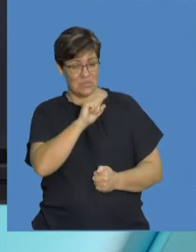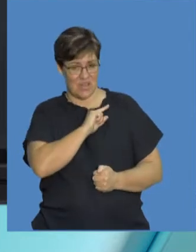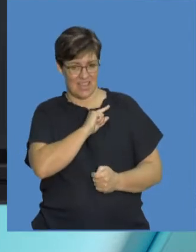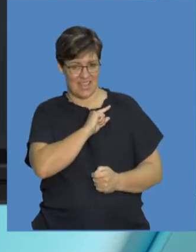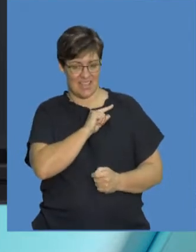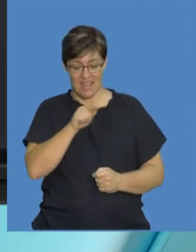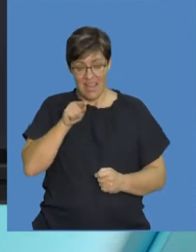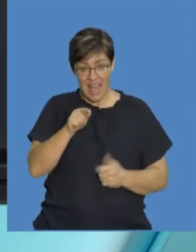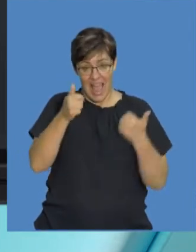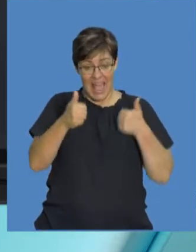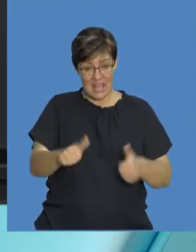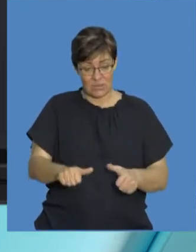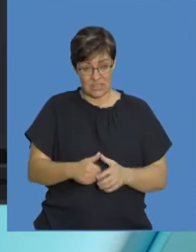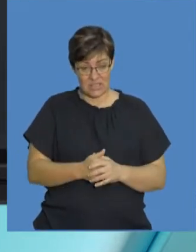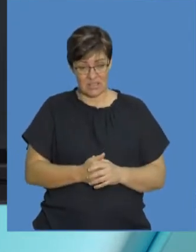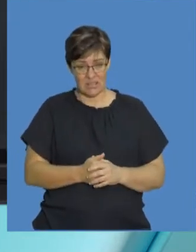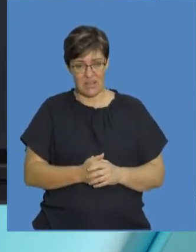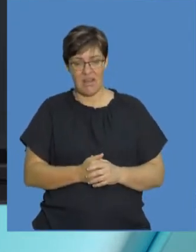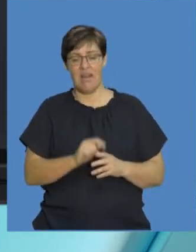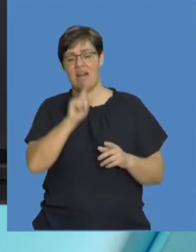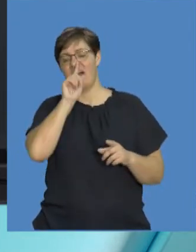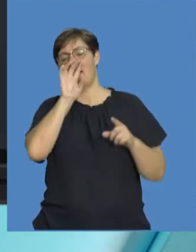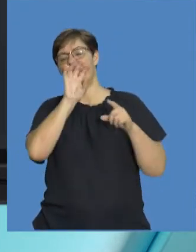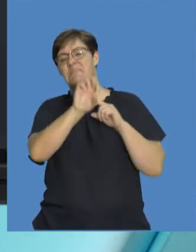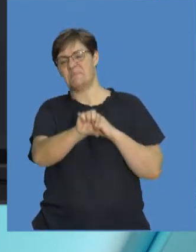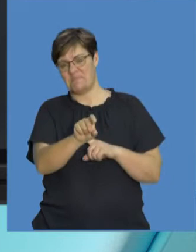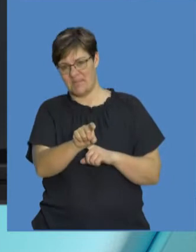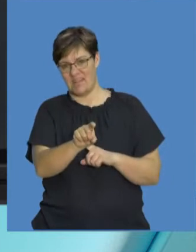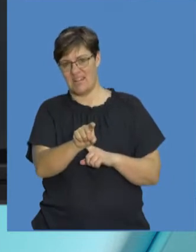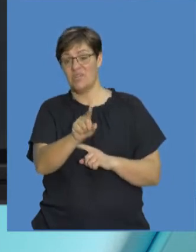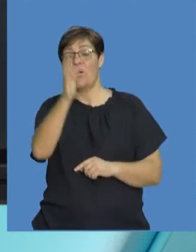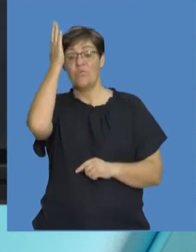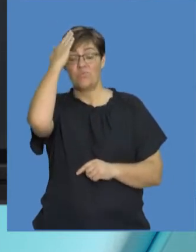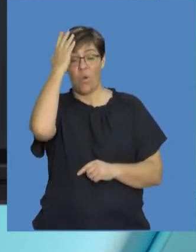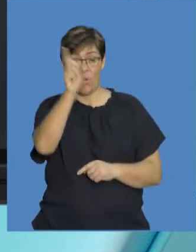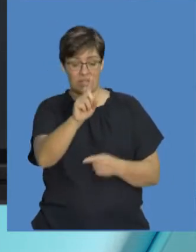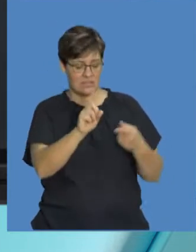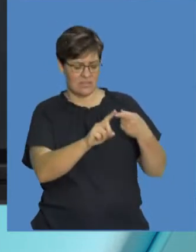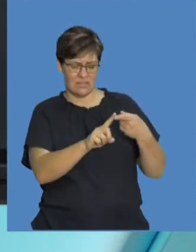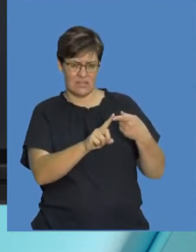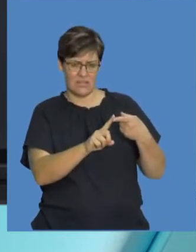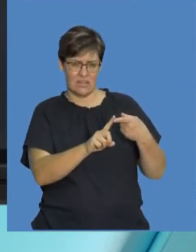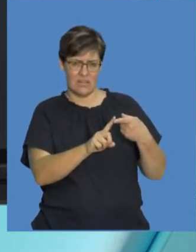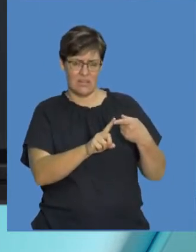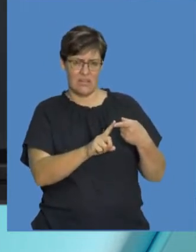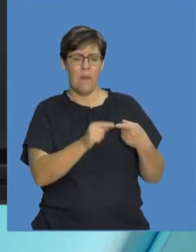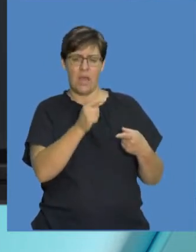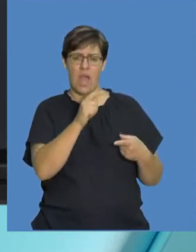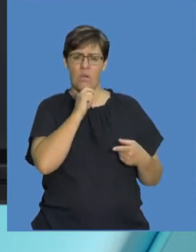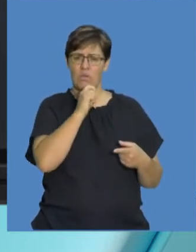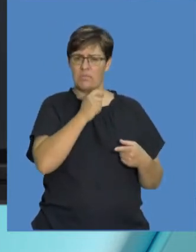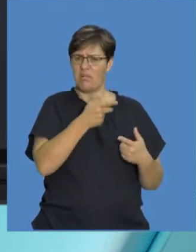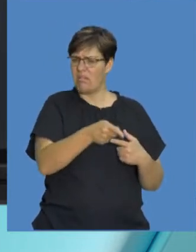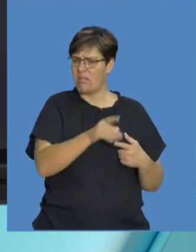So therefore, in this account here, you can see that you need to know, one, what was my balance of